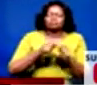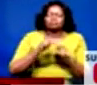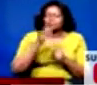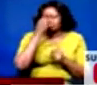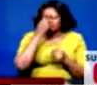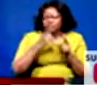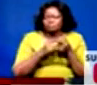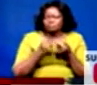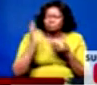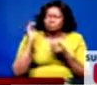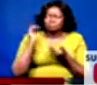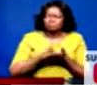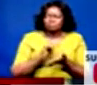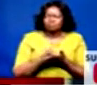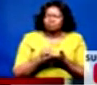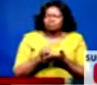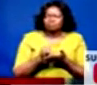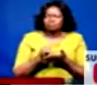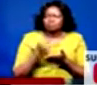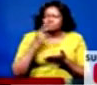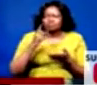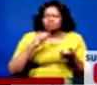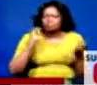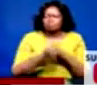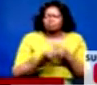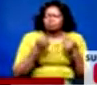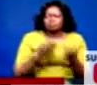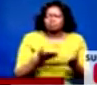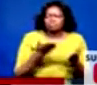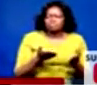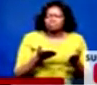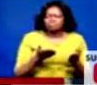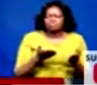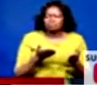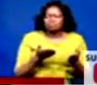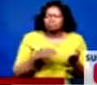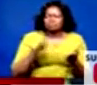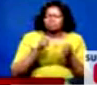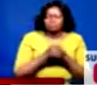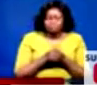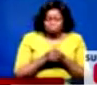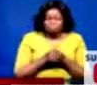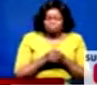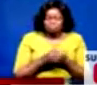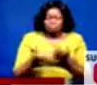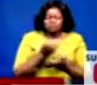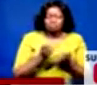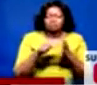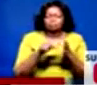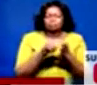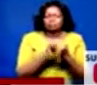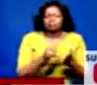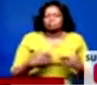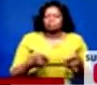we are looking forward to seeing a change of the current, especially the current economic crisis we are facing as